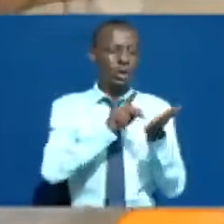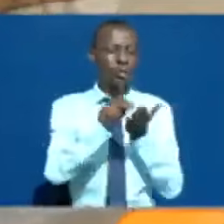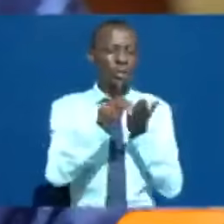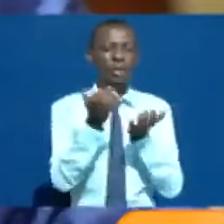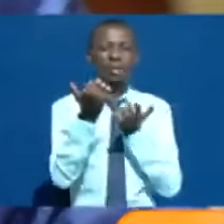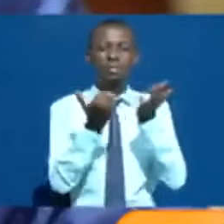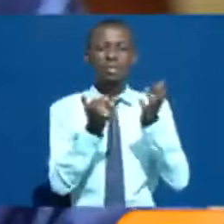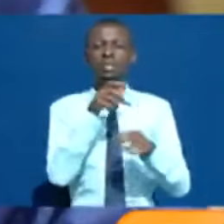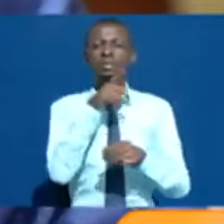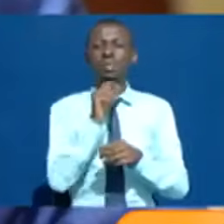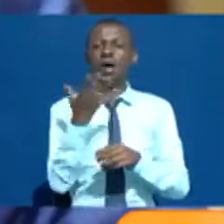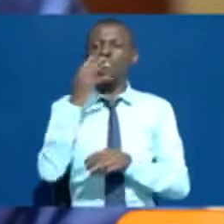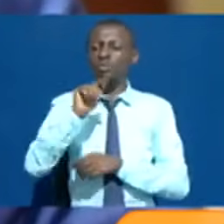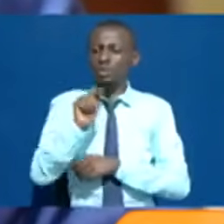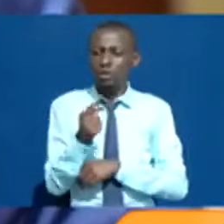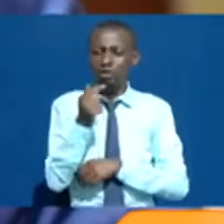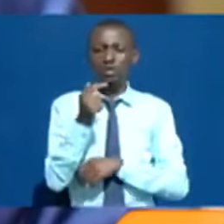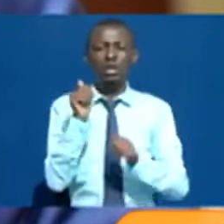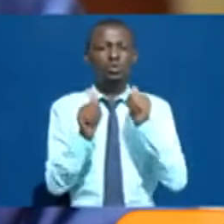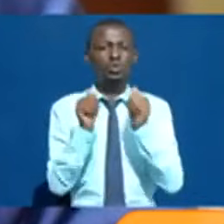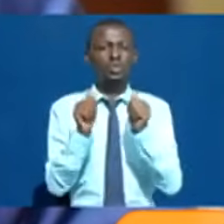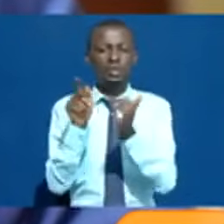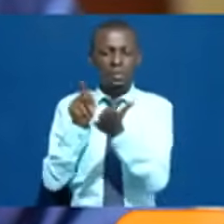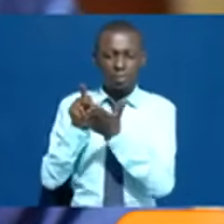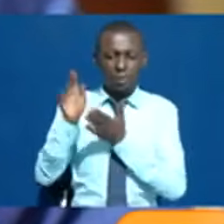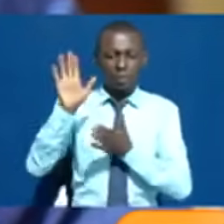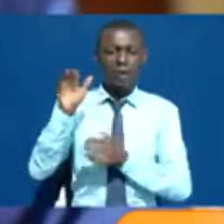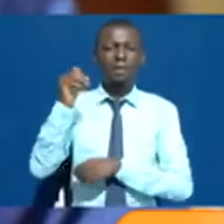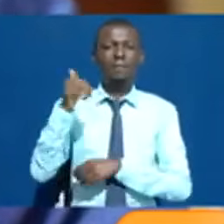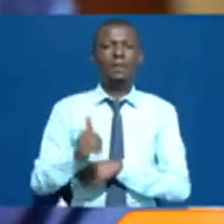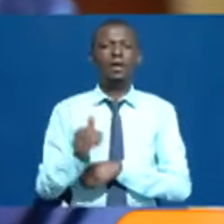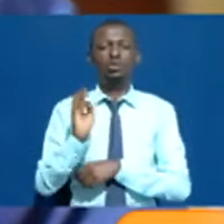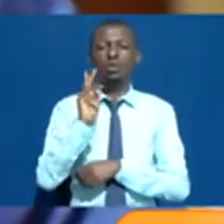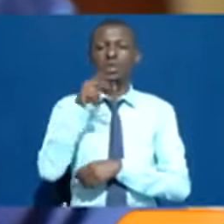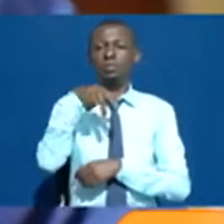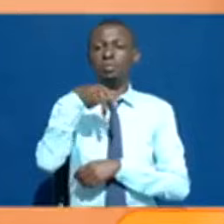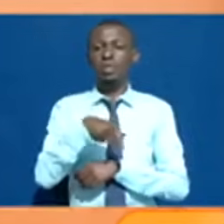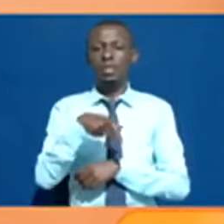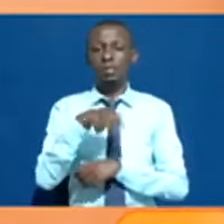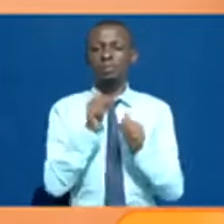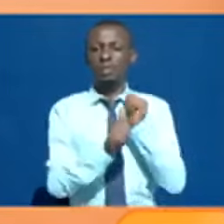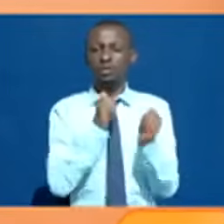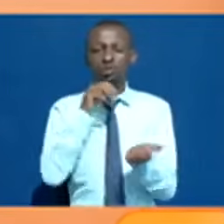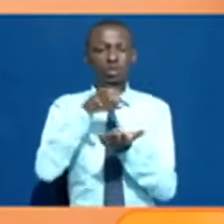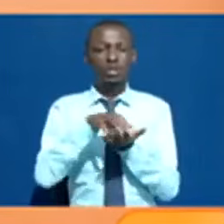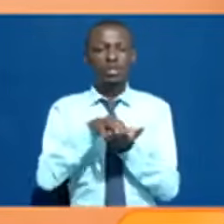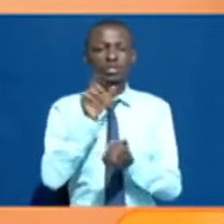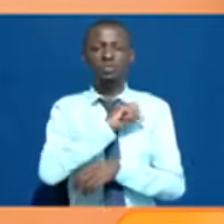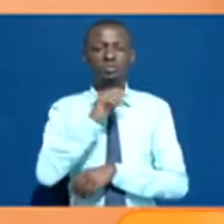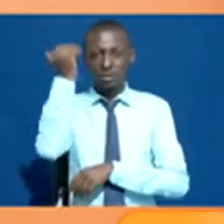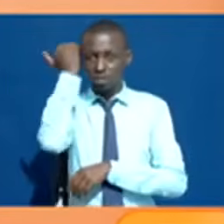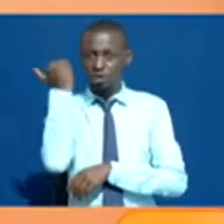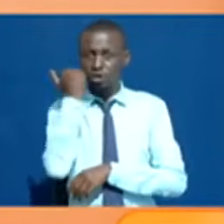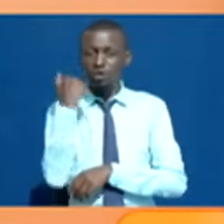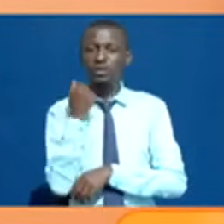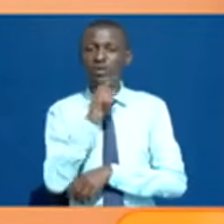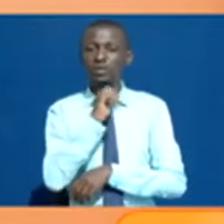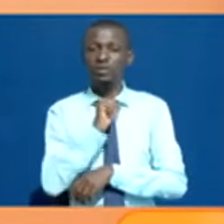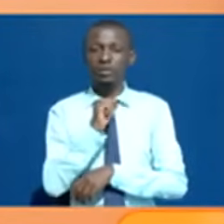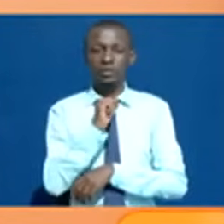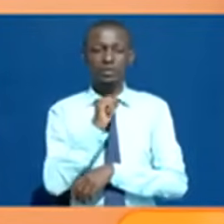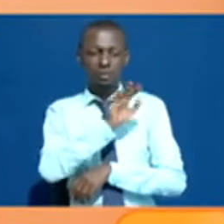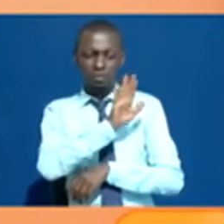of 500,000 shillings that he owed. The MP had, however, denied the charges in court and claimed that it was